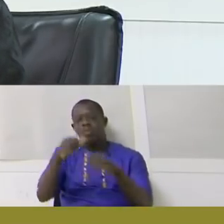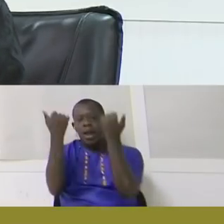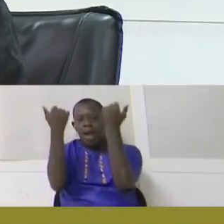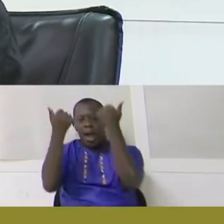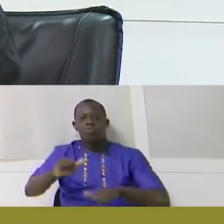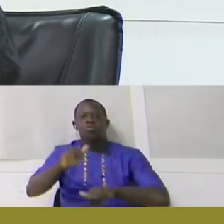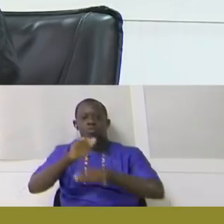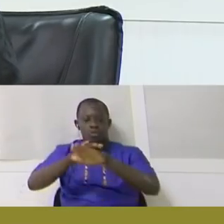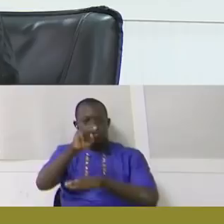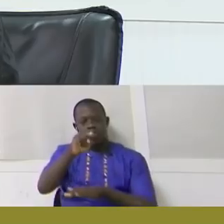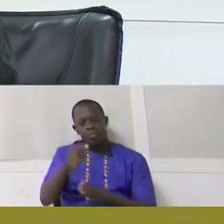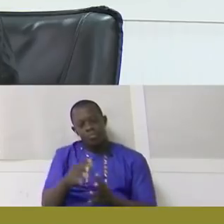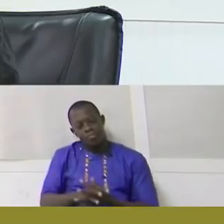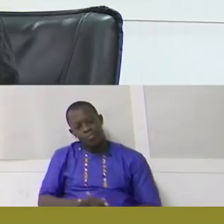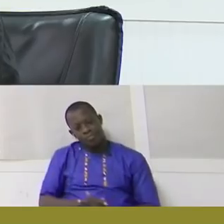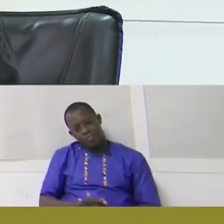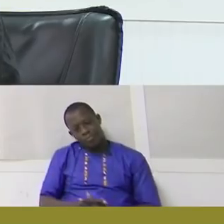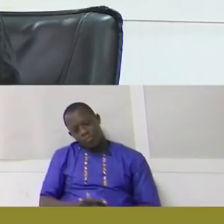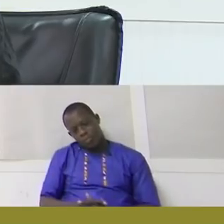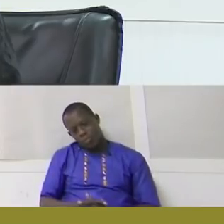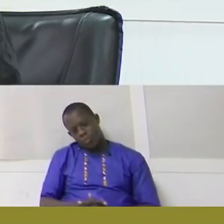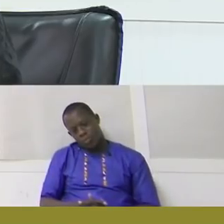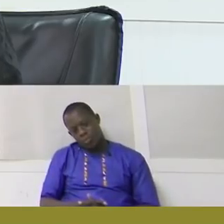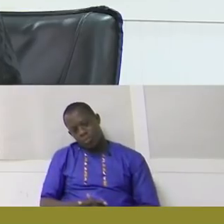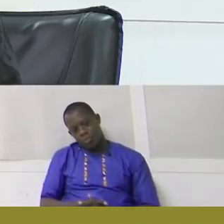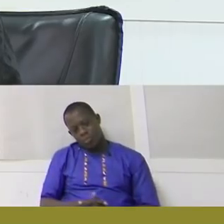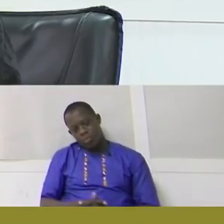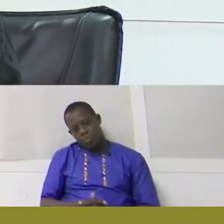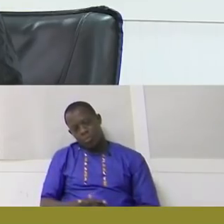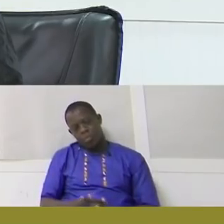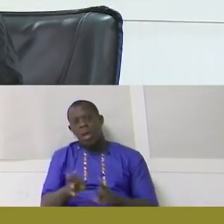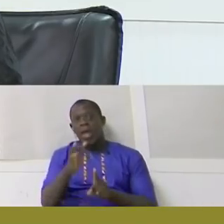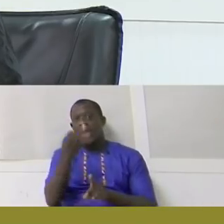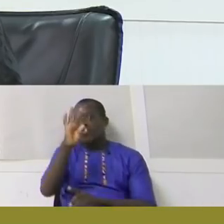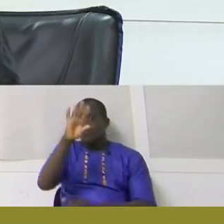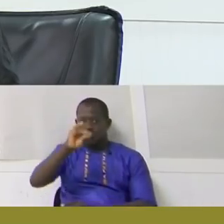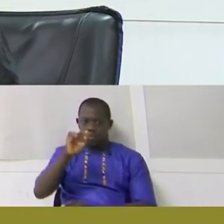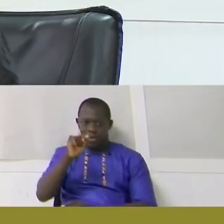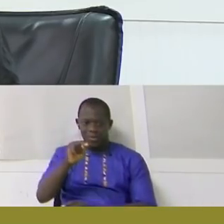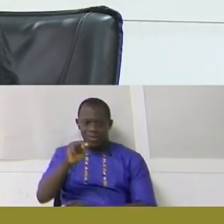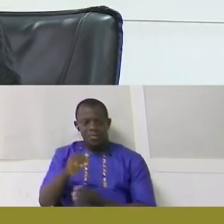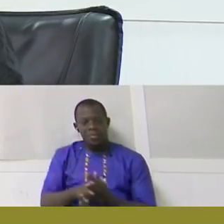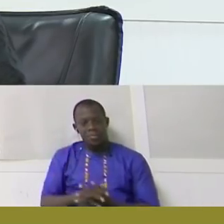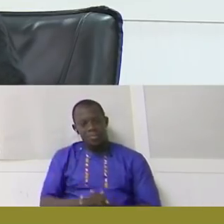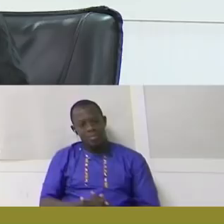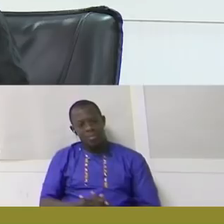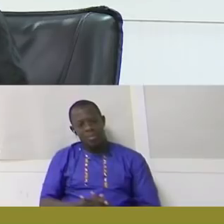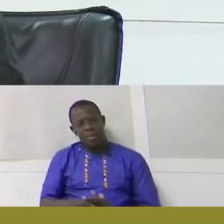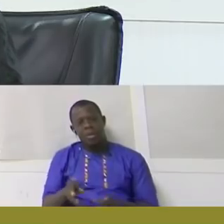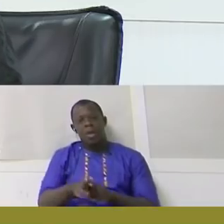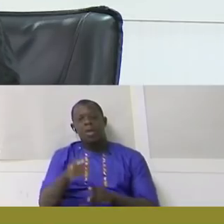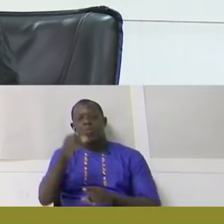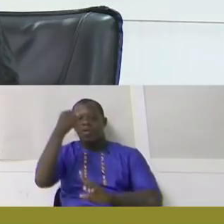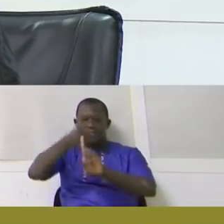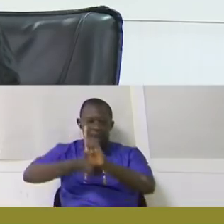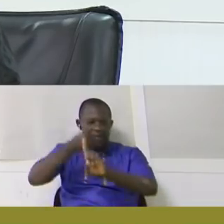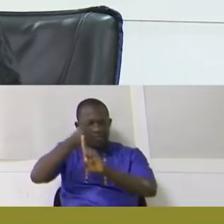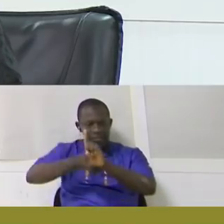disease which can affect anyone buñ defé lolu if they do that pour